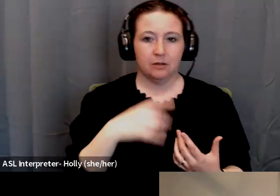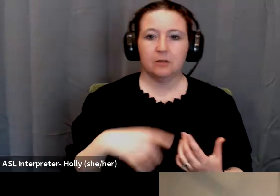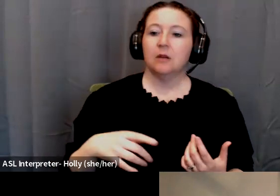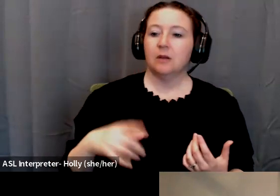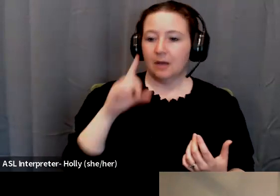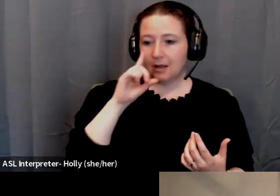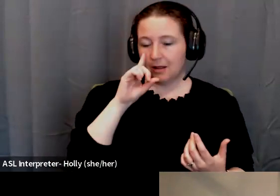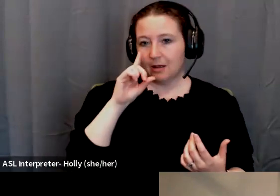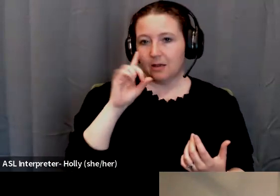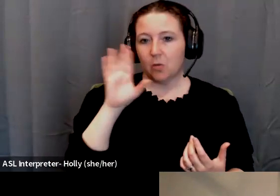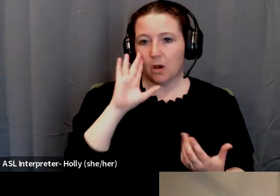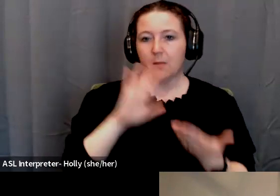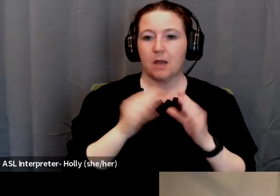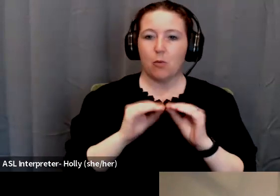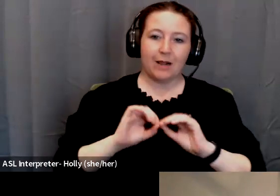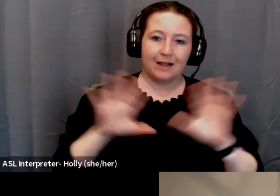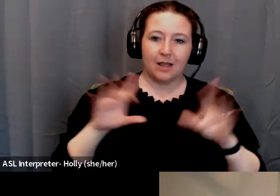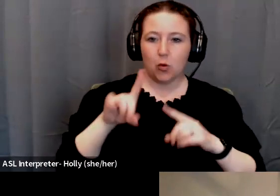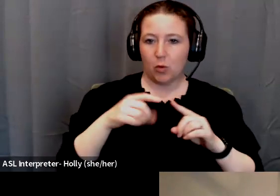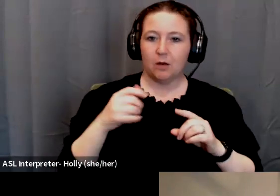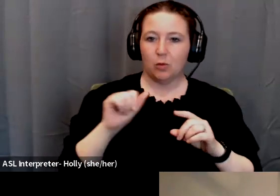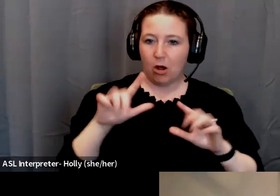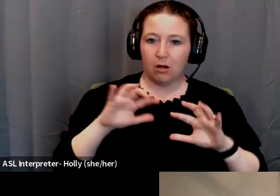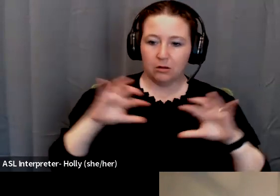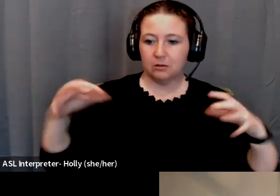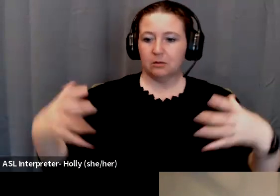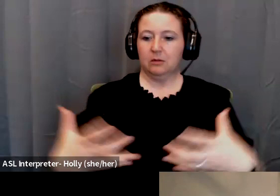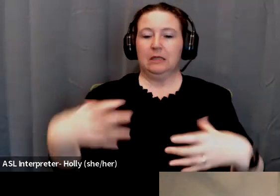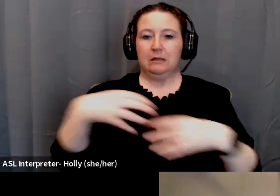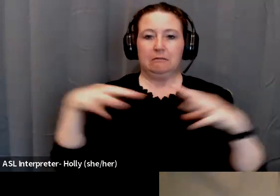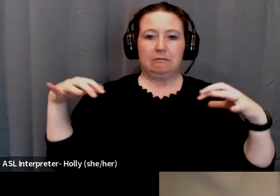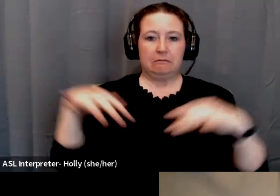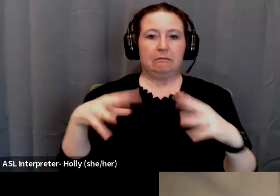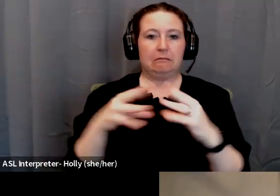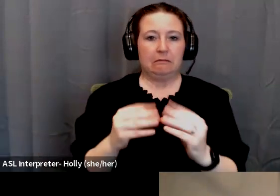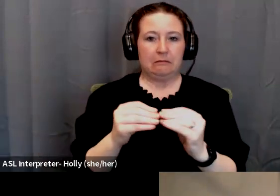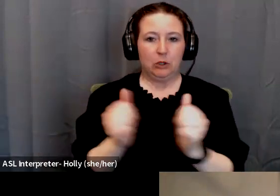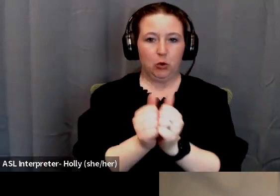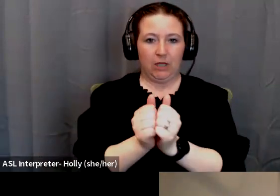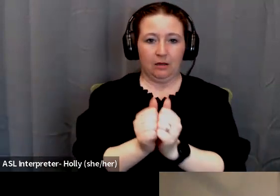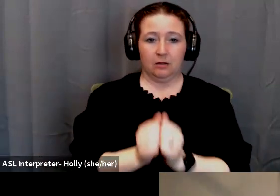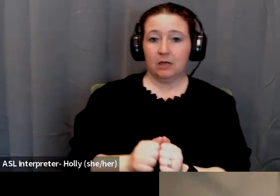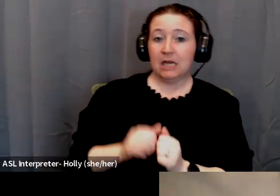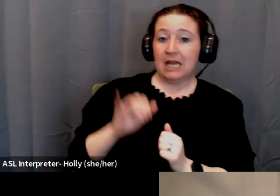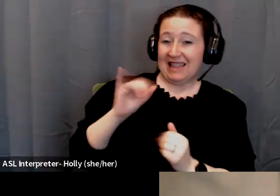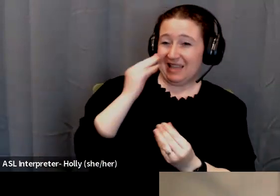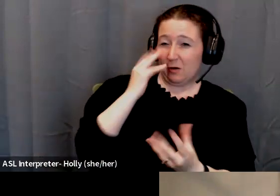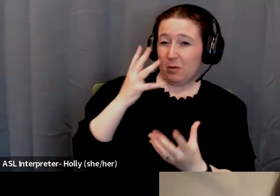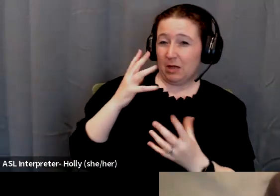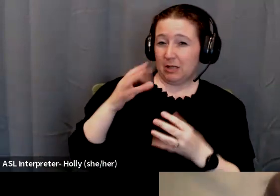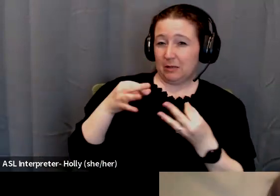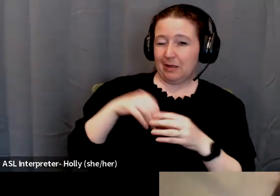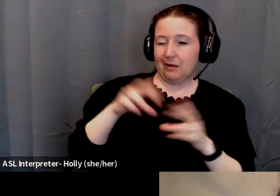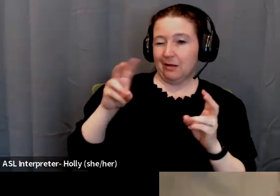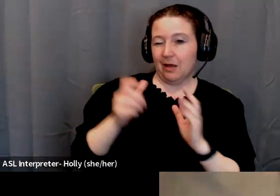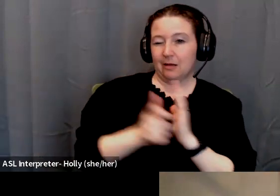it will become clear once we're all sitting in the room together. And that's all explained in, I think of it as the bulletin, but